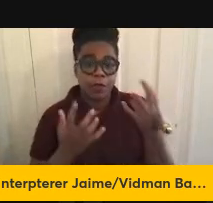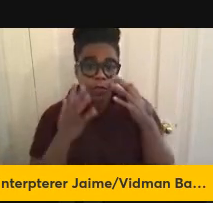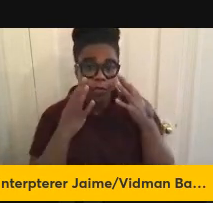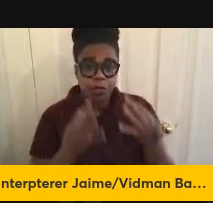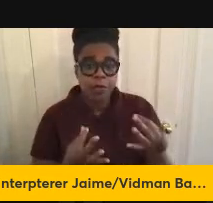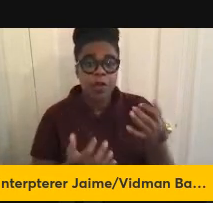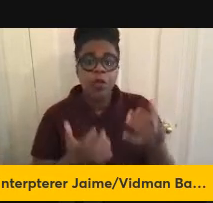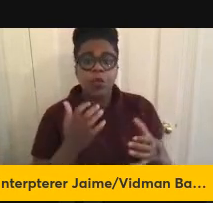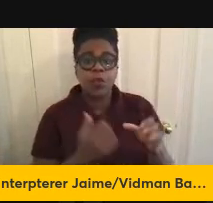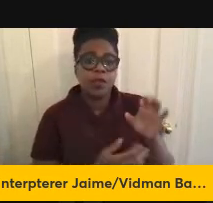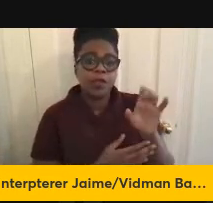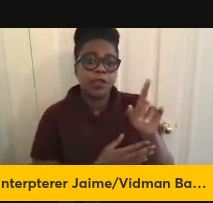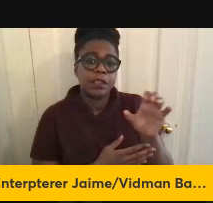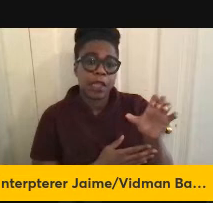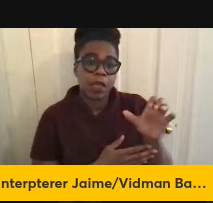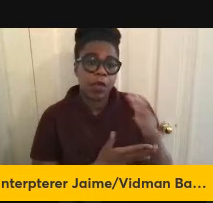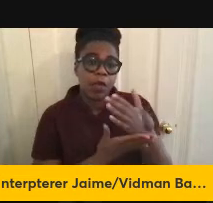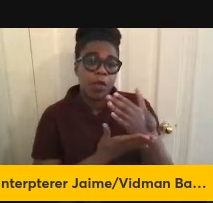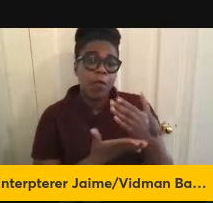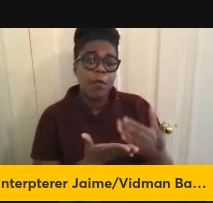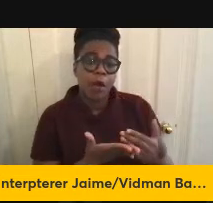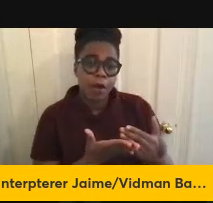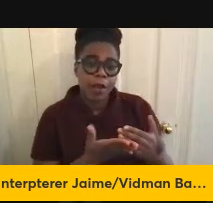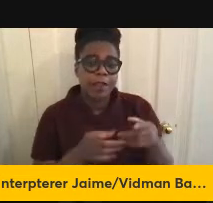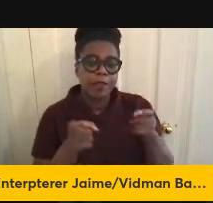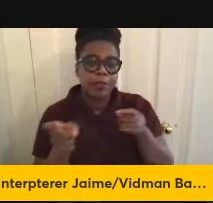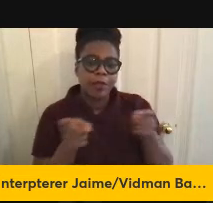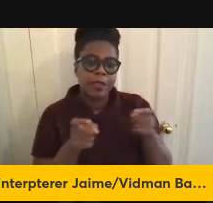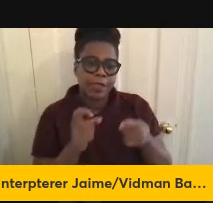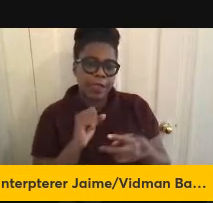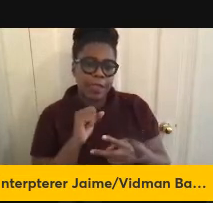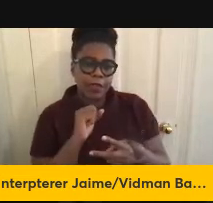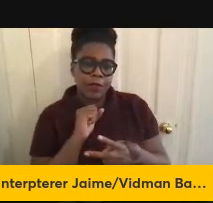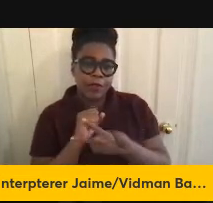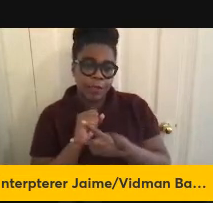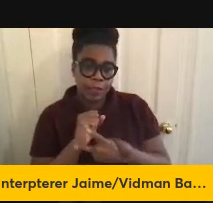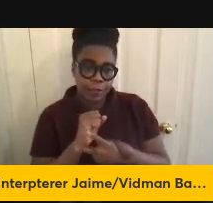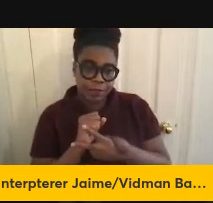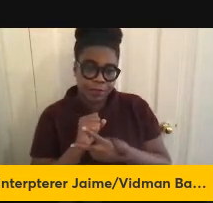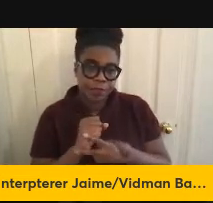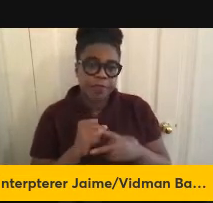cellular compartment was regulating ASC retention in the bone marrow. So in order to do that,